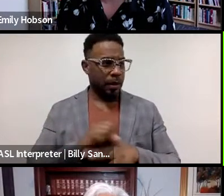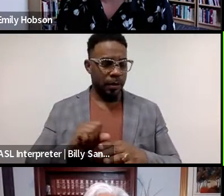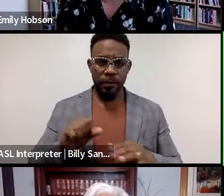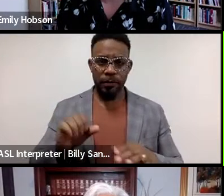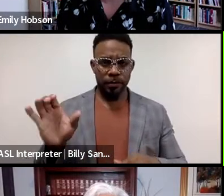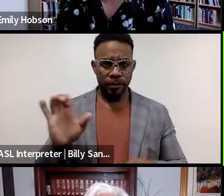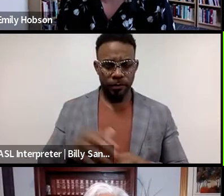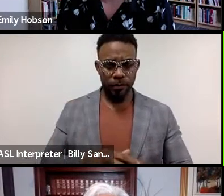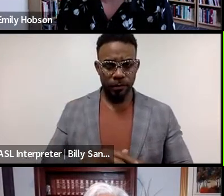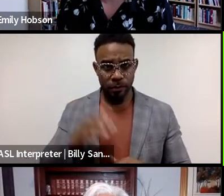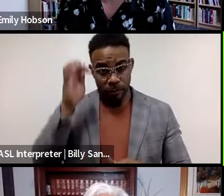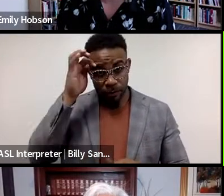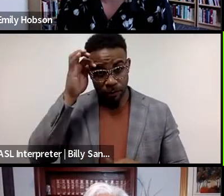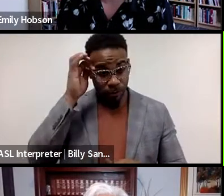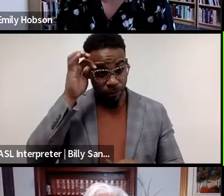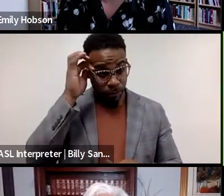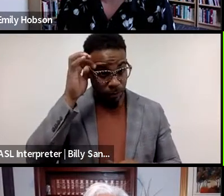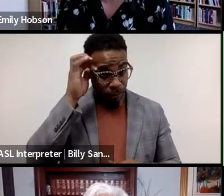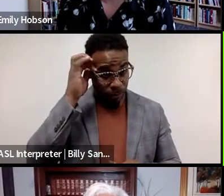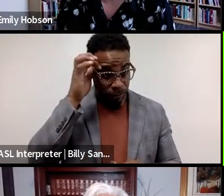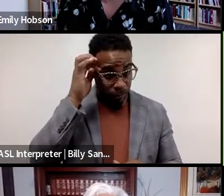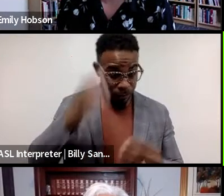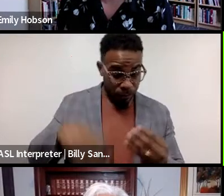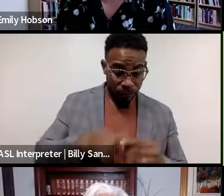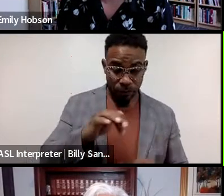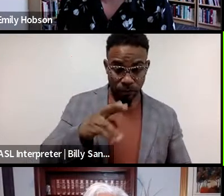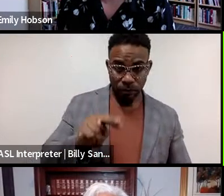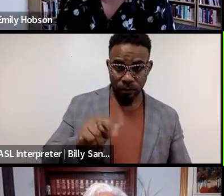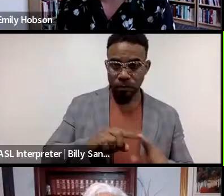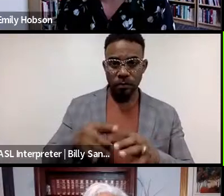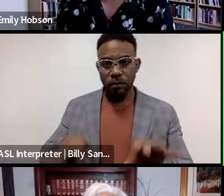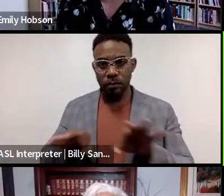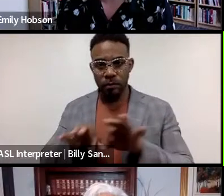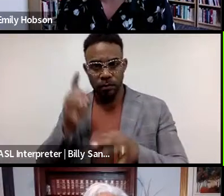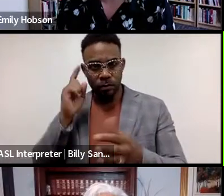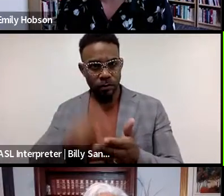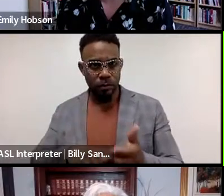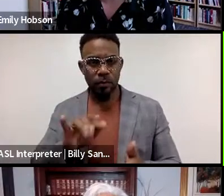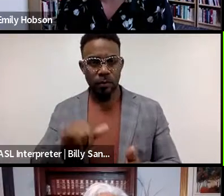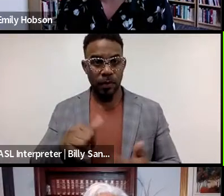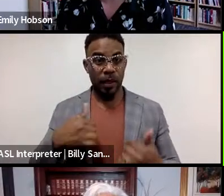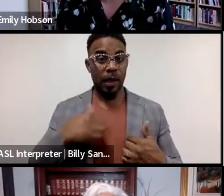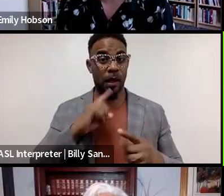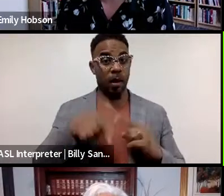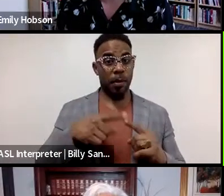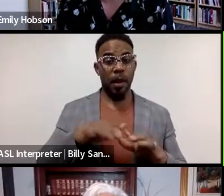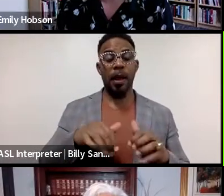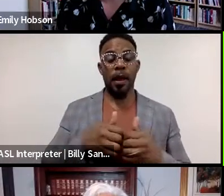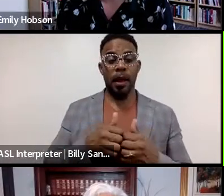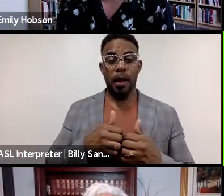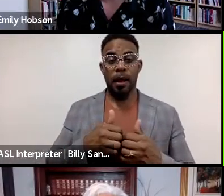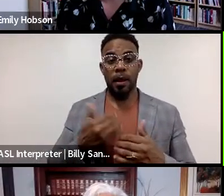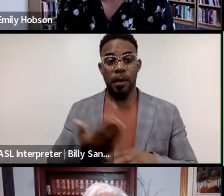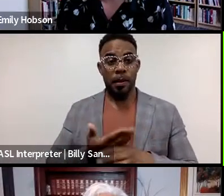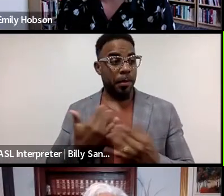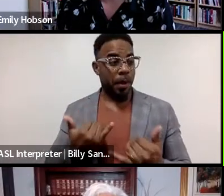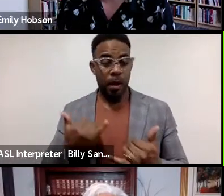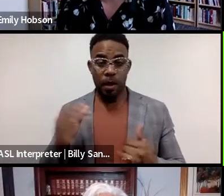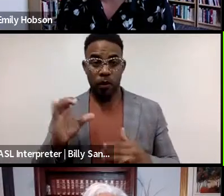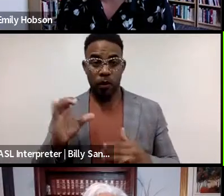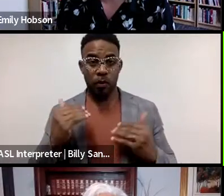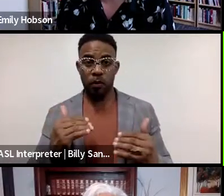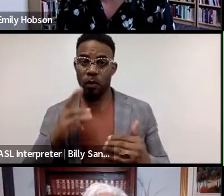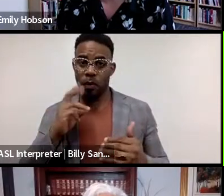conservatism. In addition to Reagan, it's also important to note that I talk about how the modern conservative movement